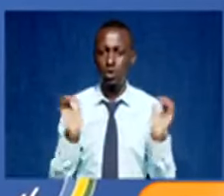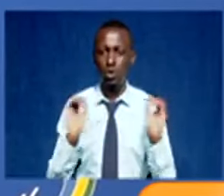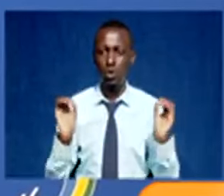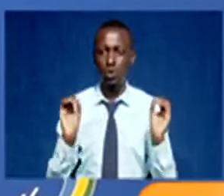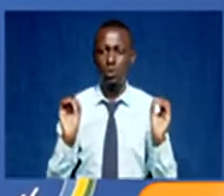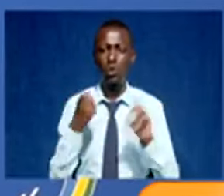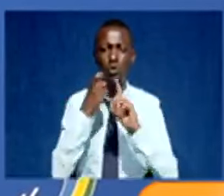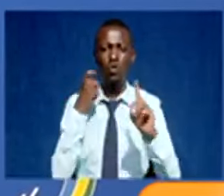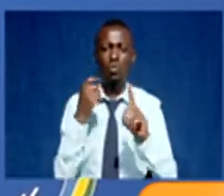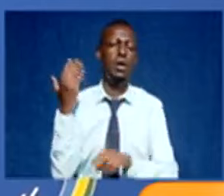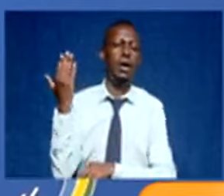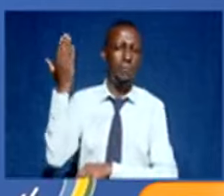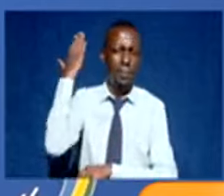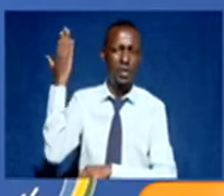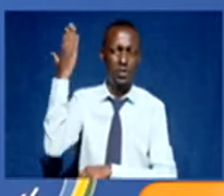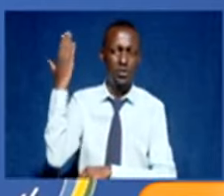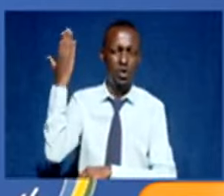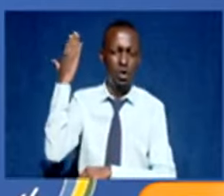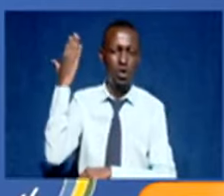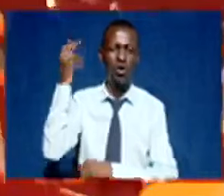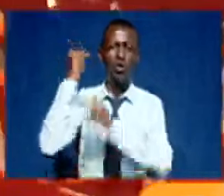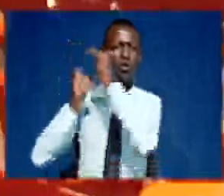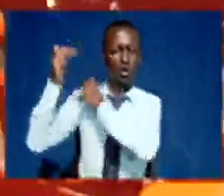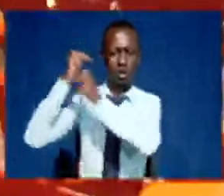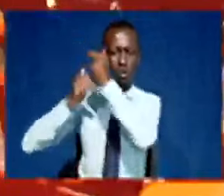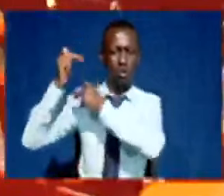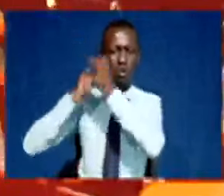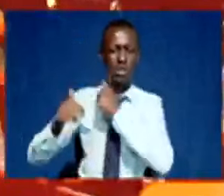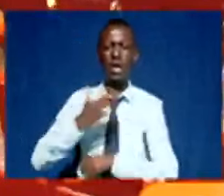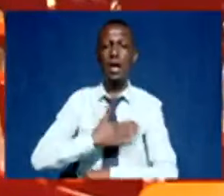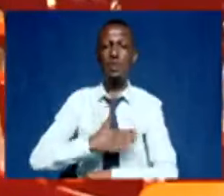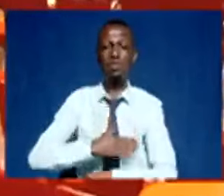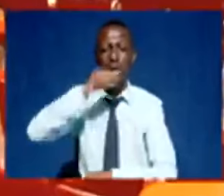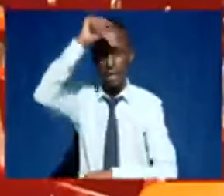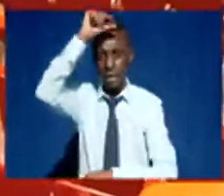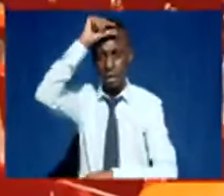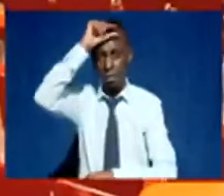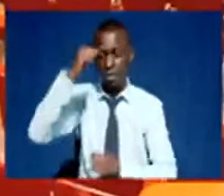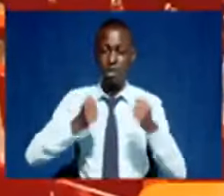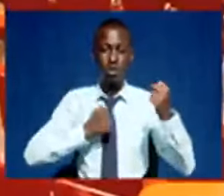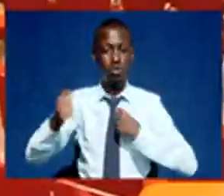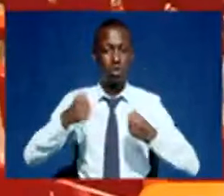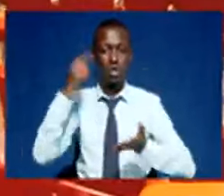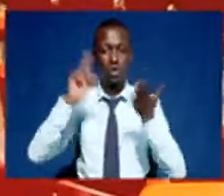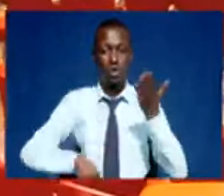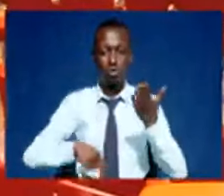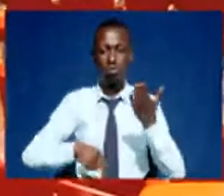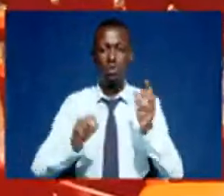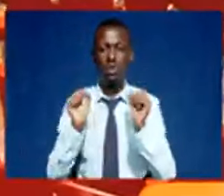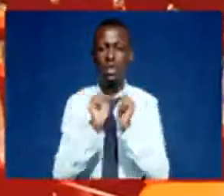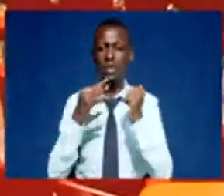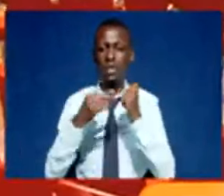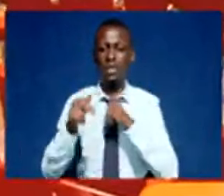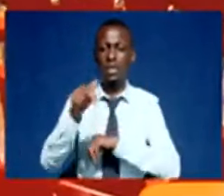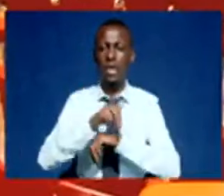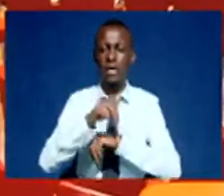to where we have come from in our history. Rwanda's government says that the resolutions made during the 18th National